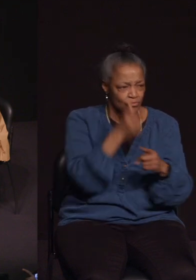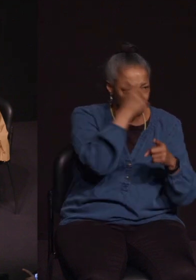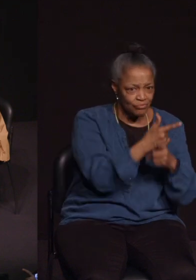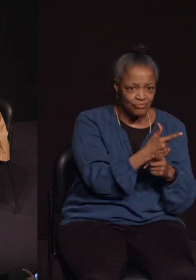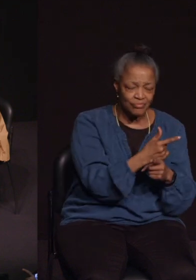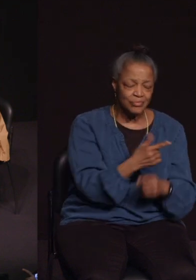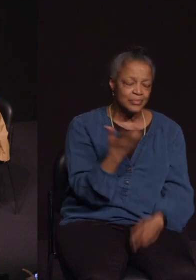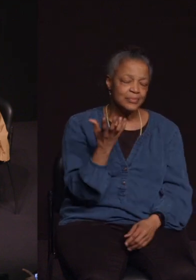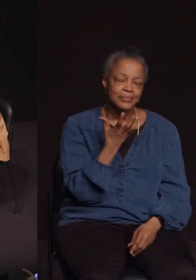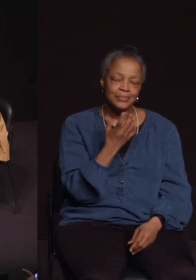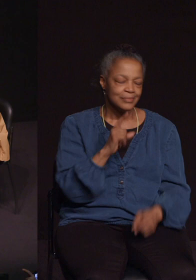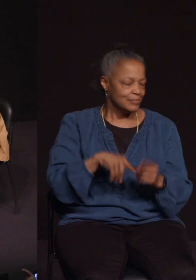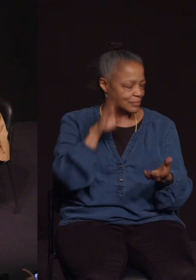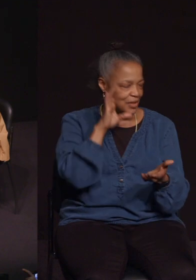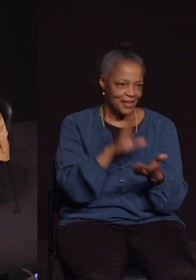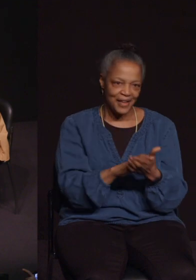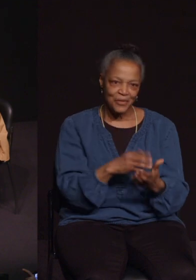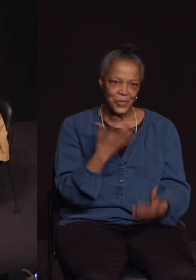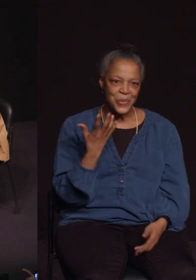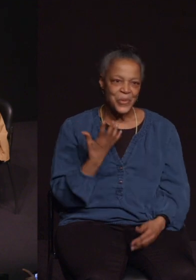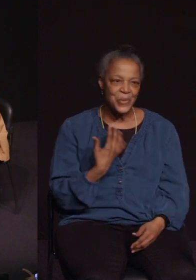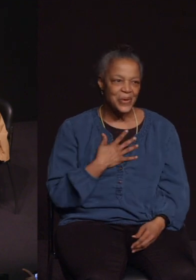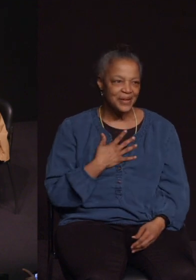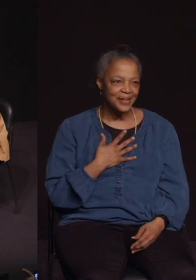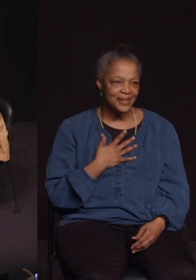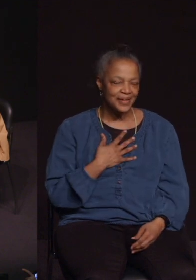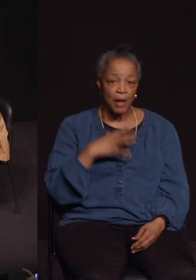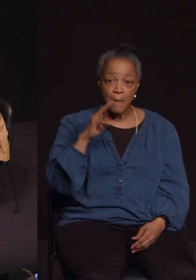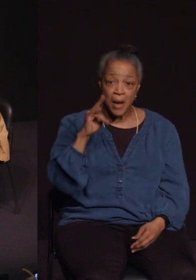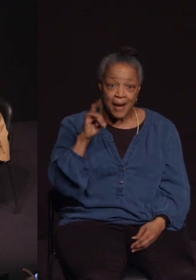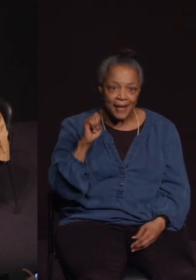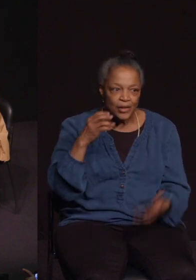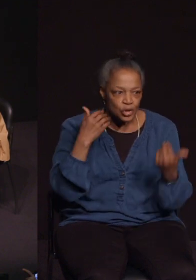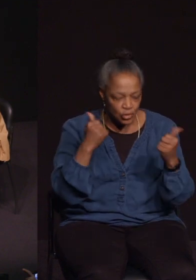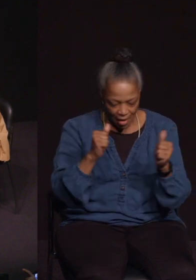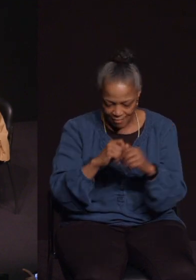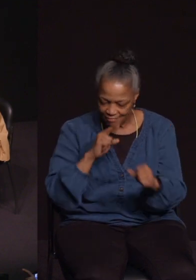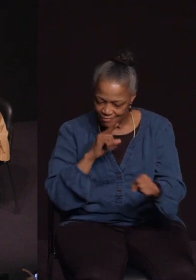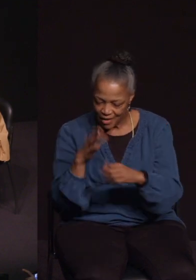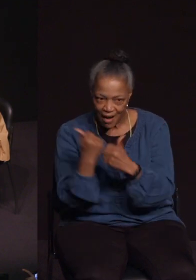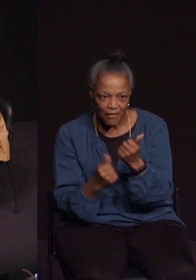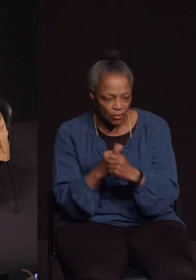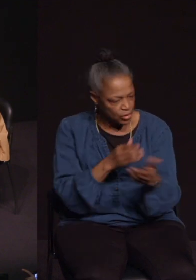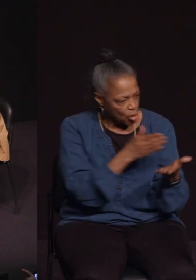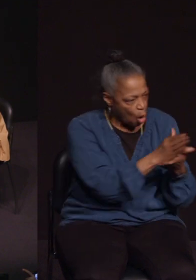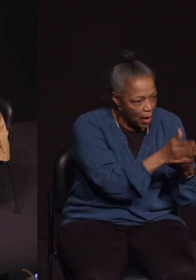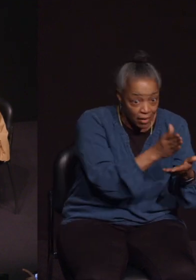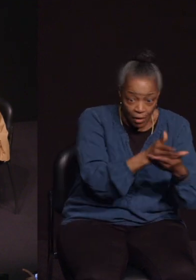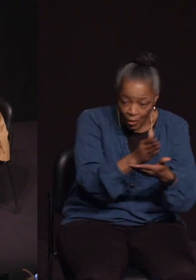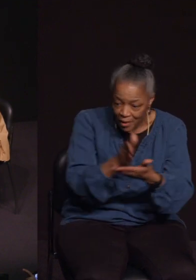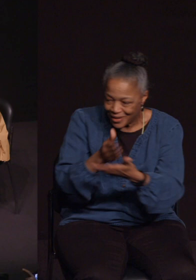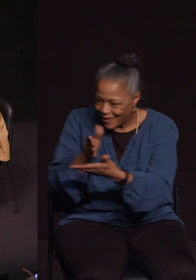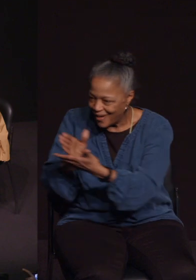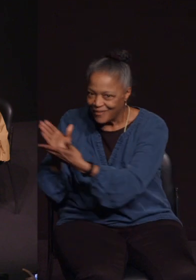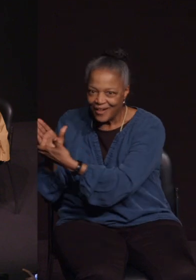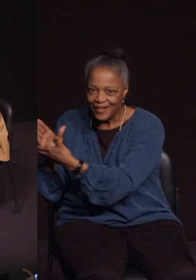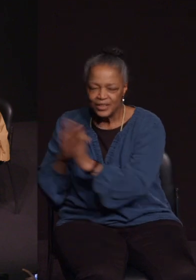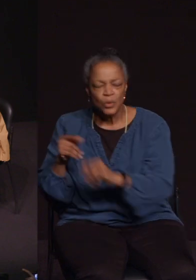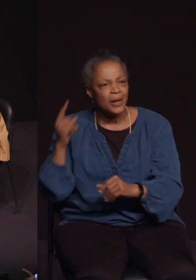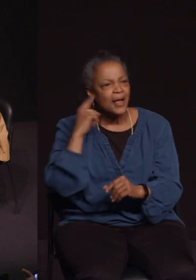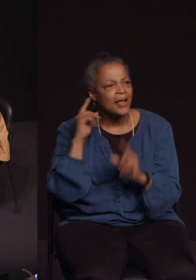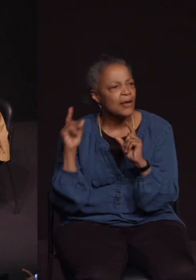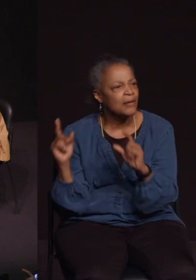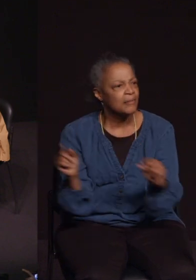like, unbelievable. You know, Mike tried to make sure everybody was all right. That's why when I hear the things